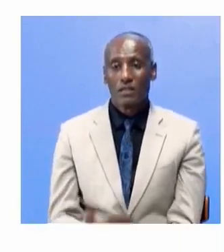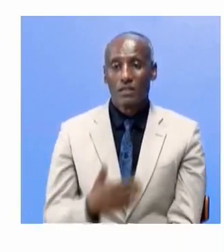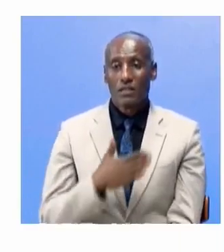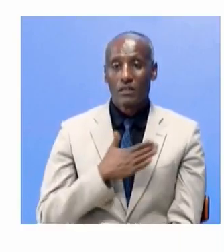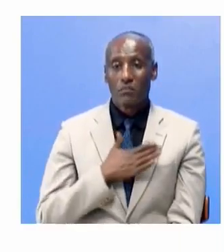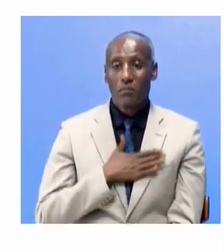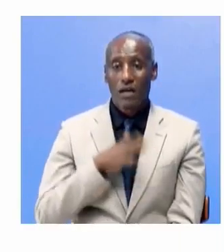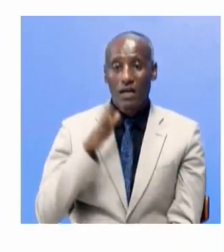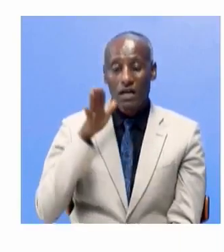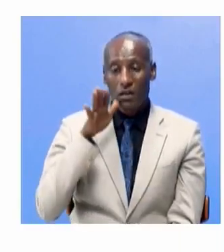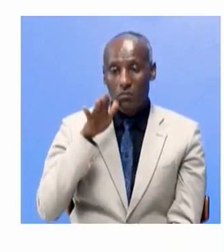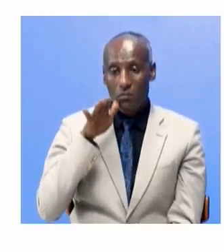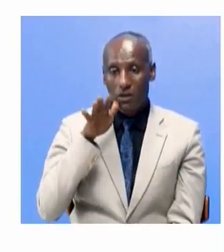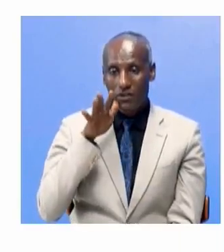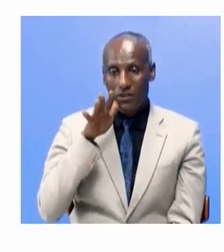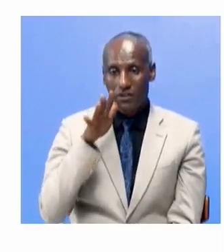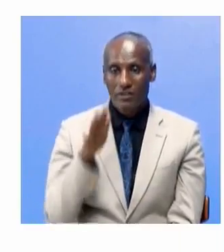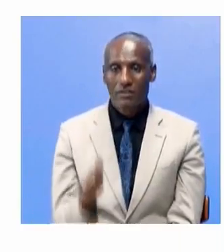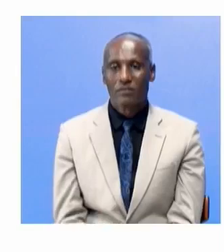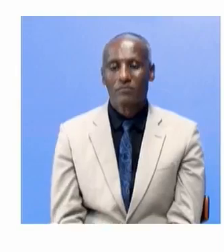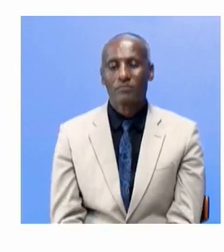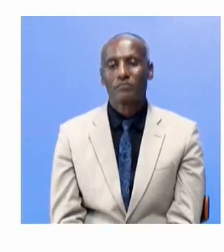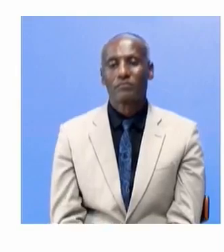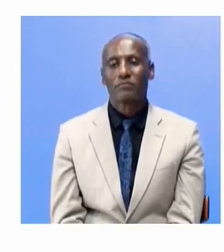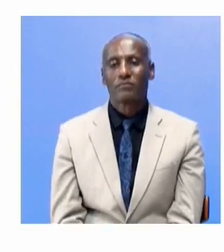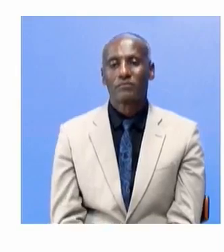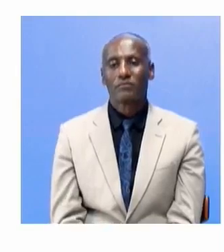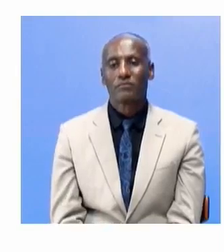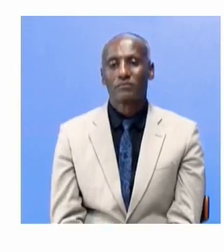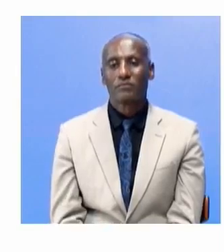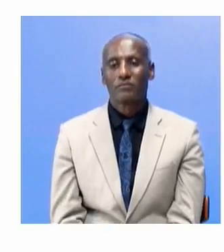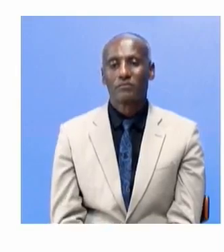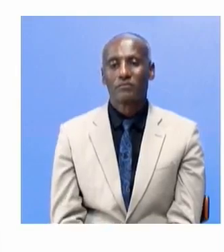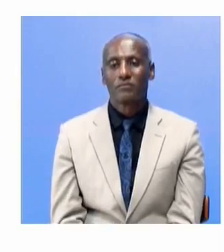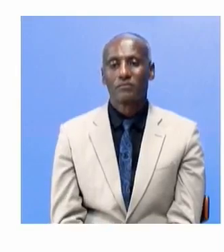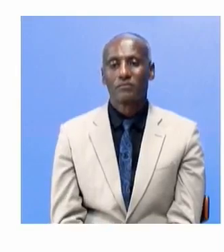my mom or my mother. Look.